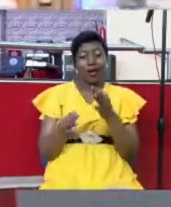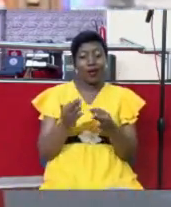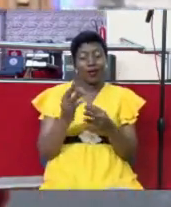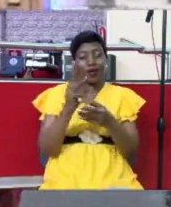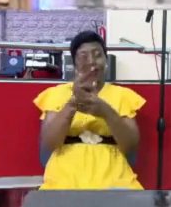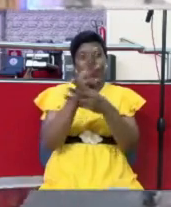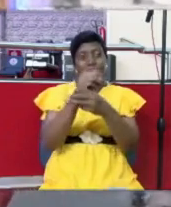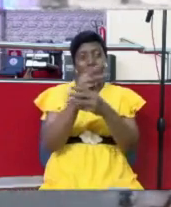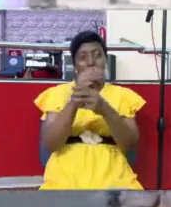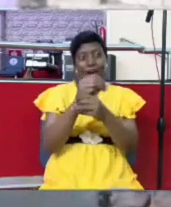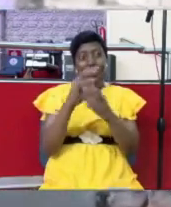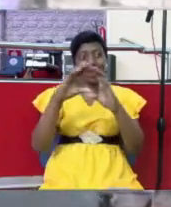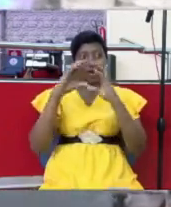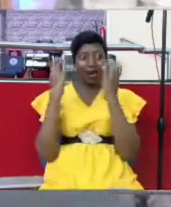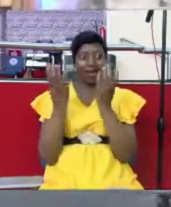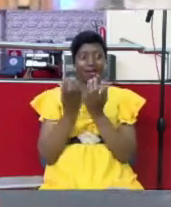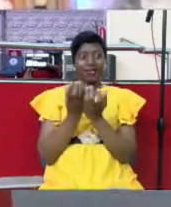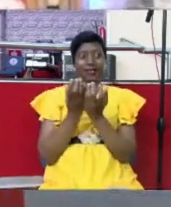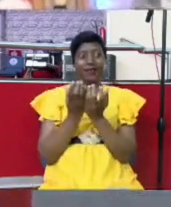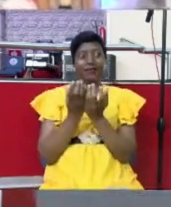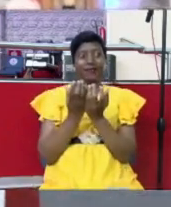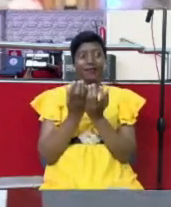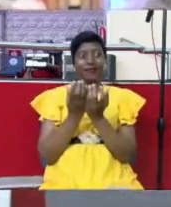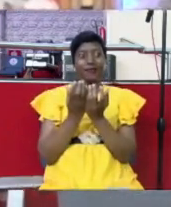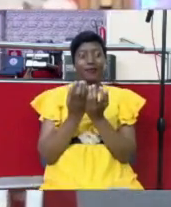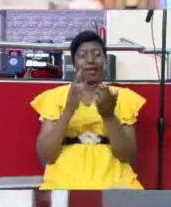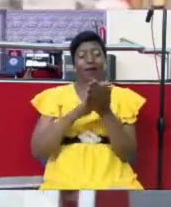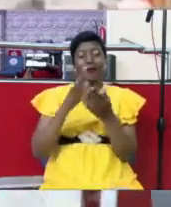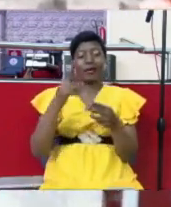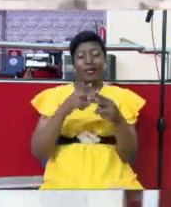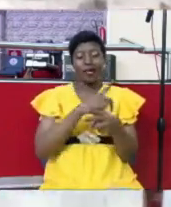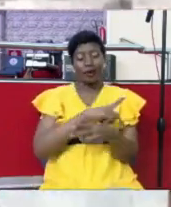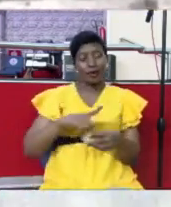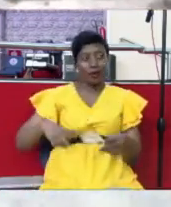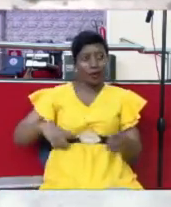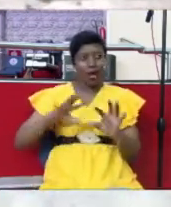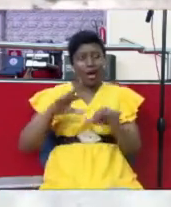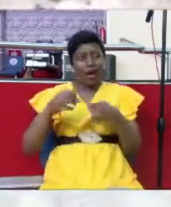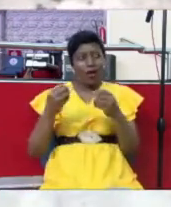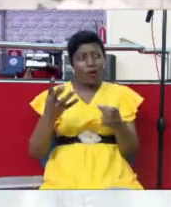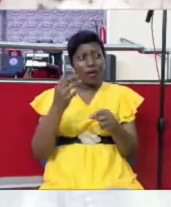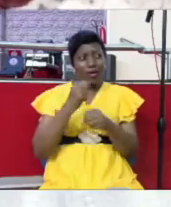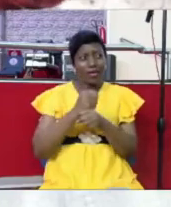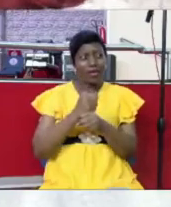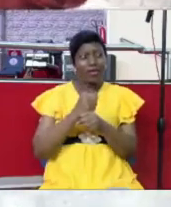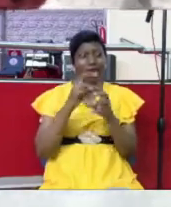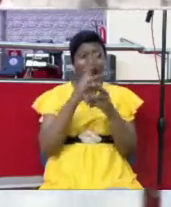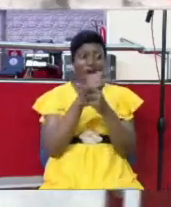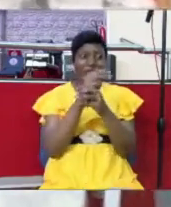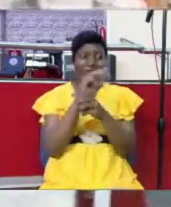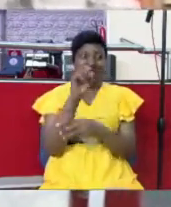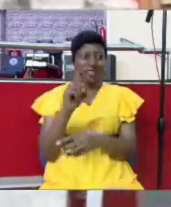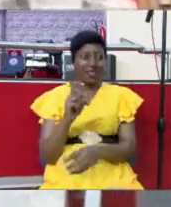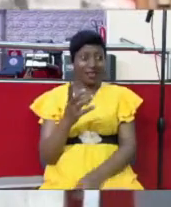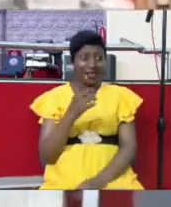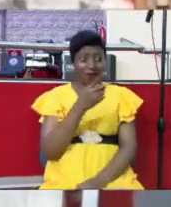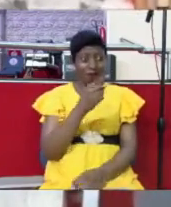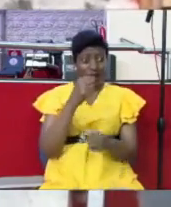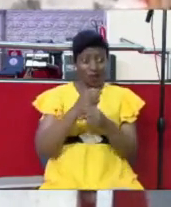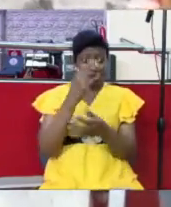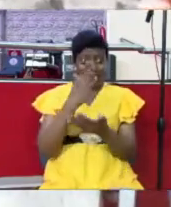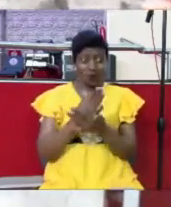uko kwenye darasa la hesabu. Praise the name of the Lord. How many of us did maths? Aha, ni wangapi walifanya hesabu?